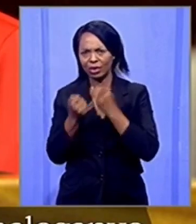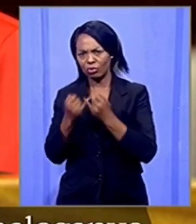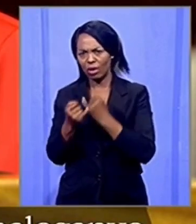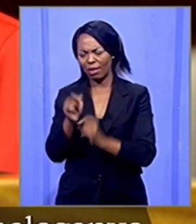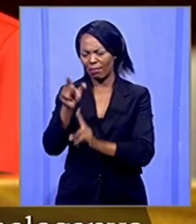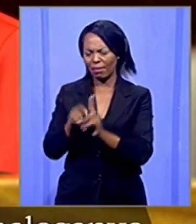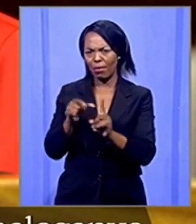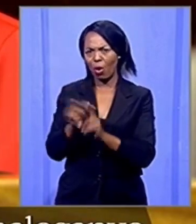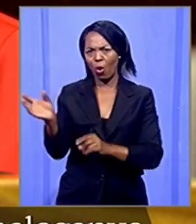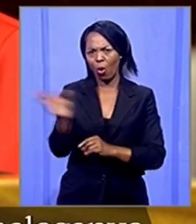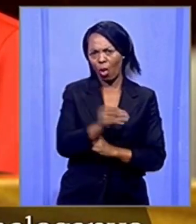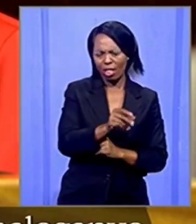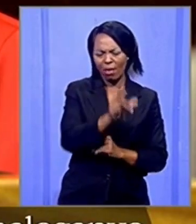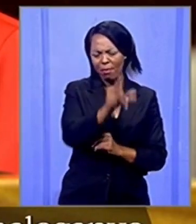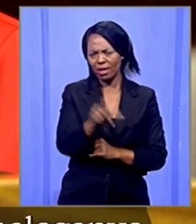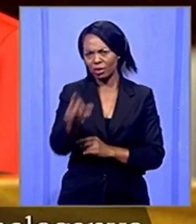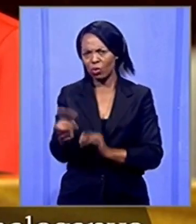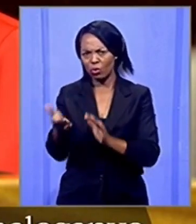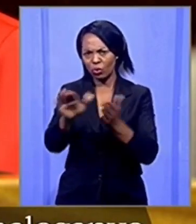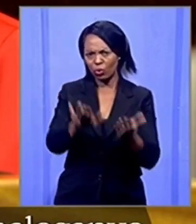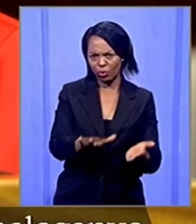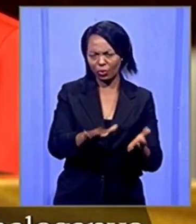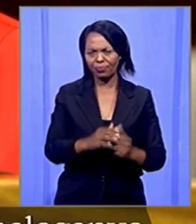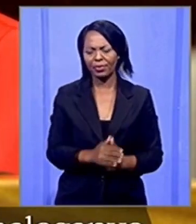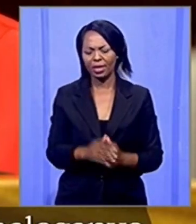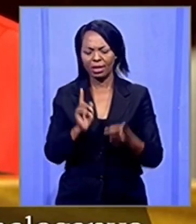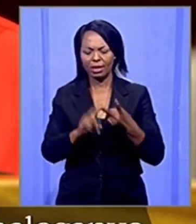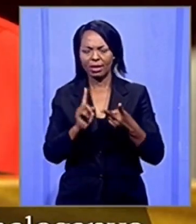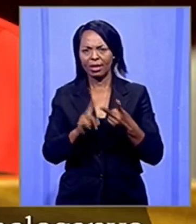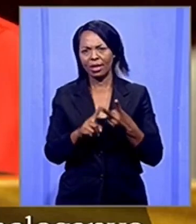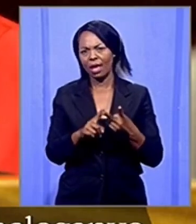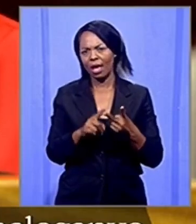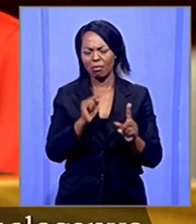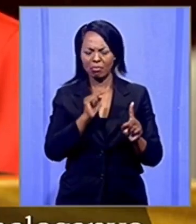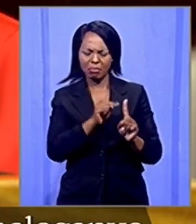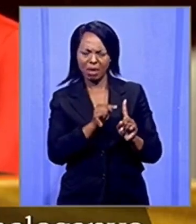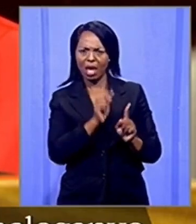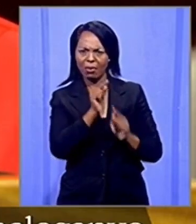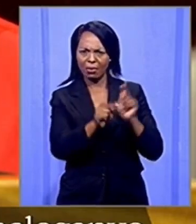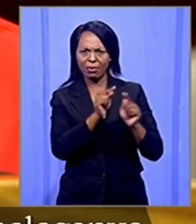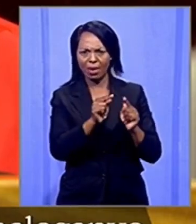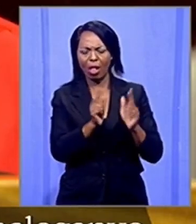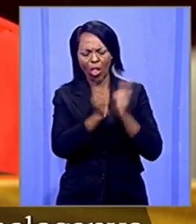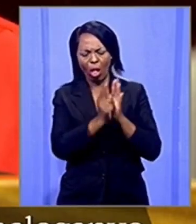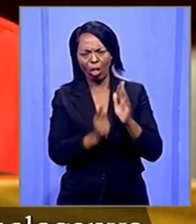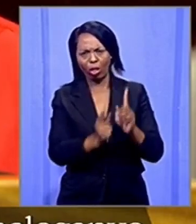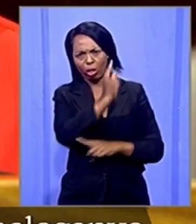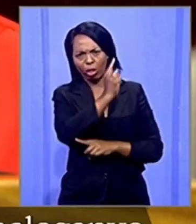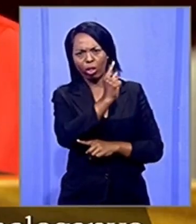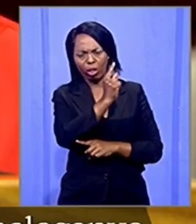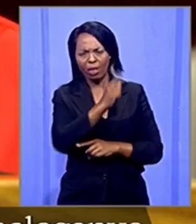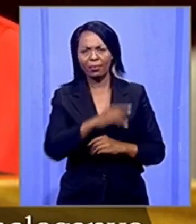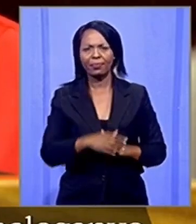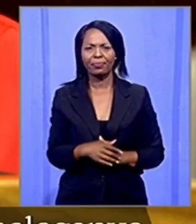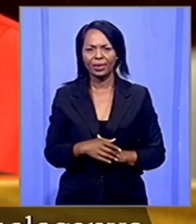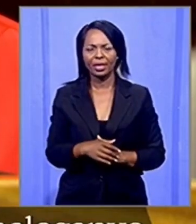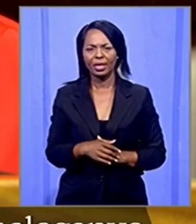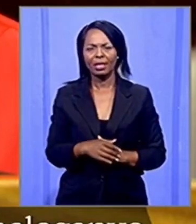with all the deceased. I further find that the accused did unlawfully